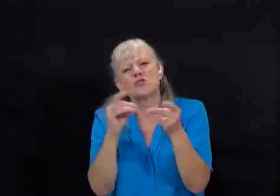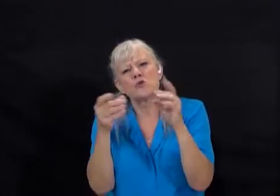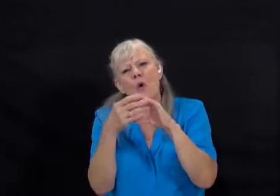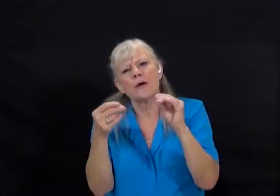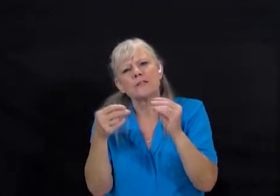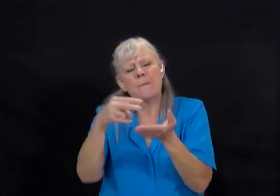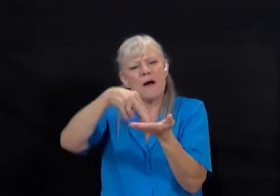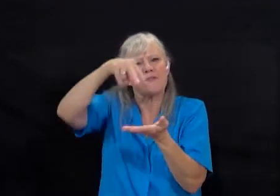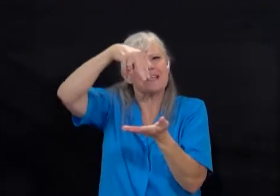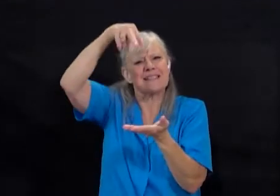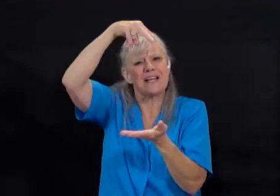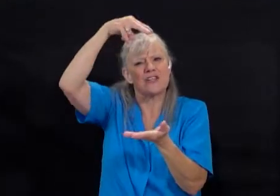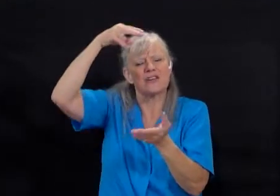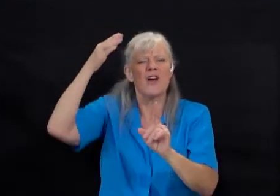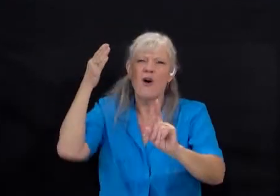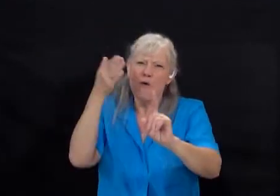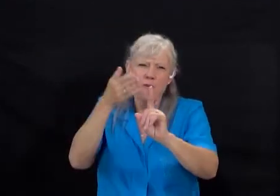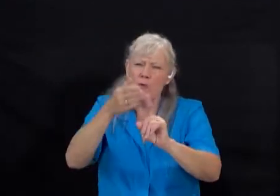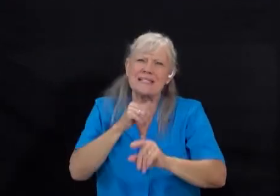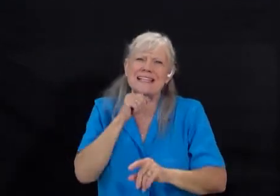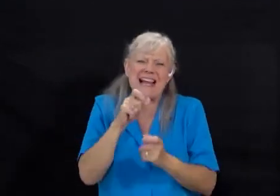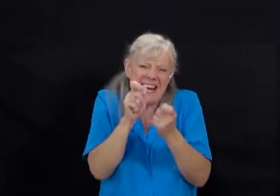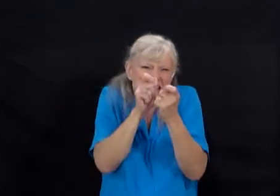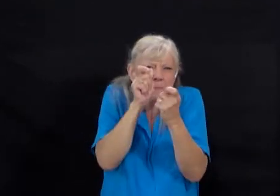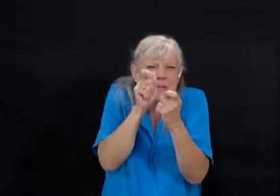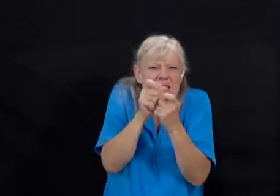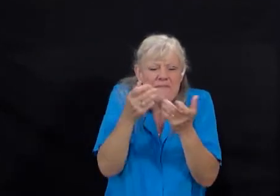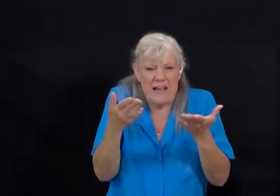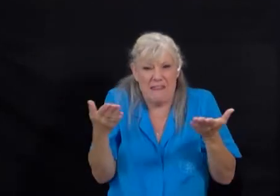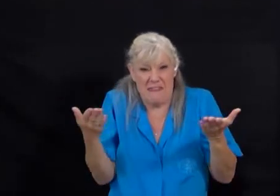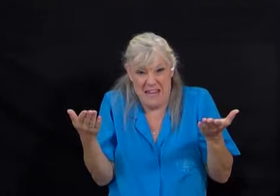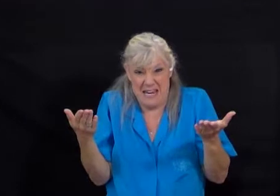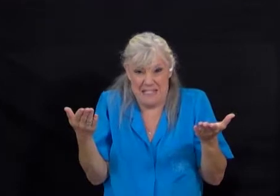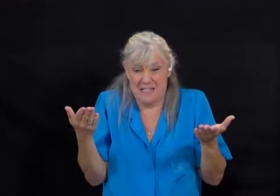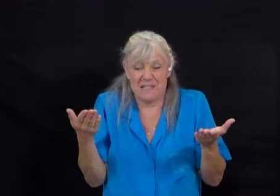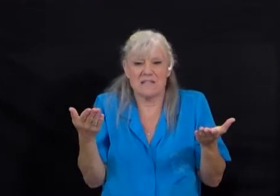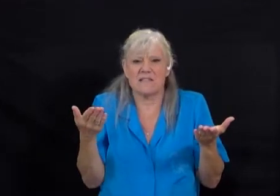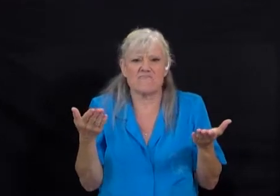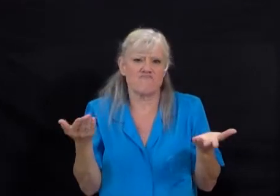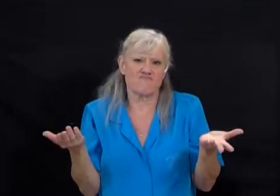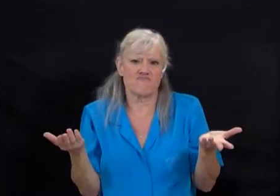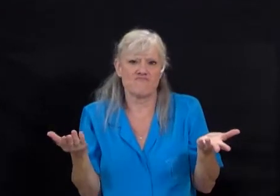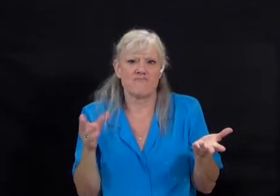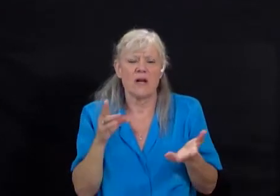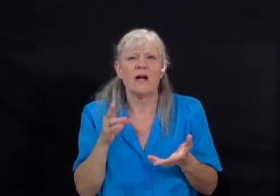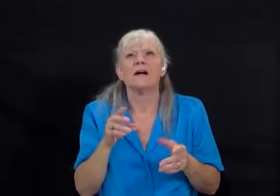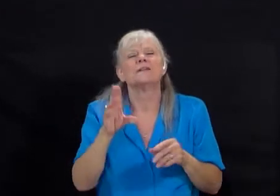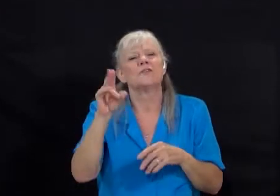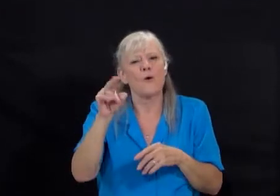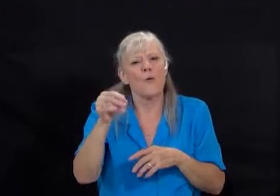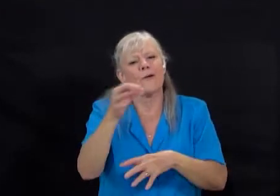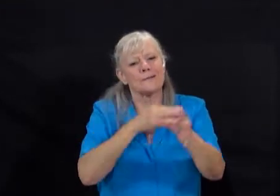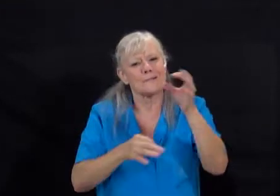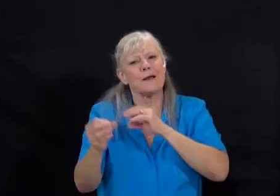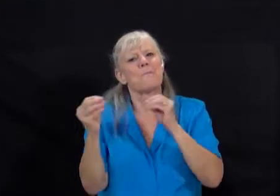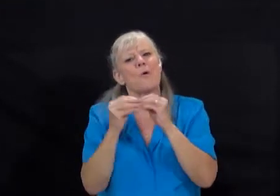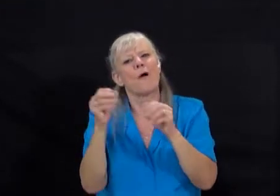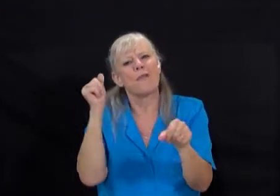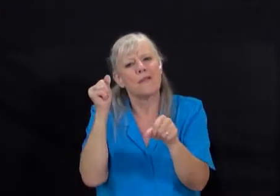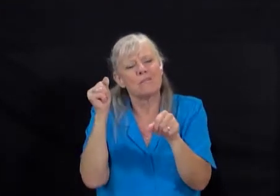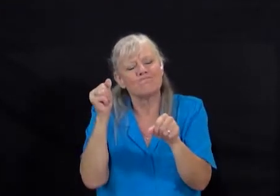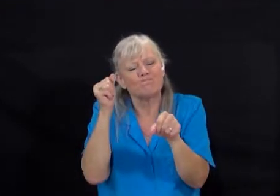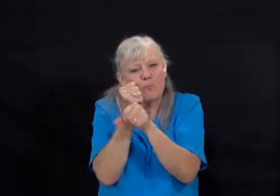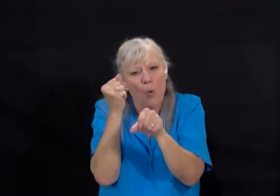focuses not so much on the details of the event as on the mission Jesus gave to his